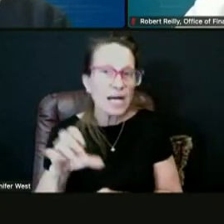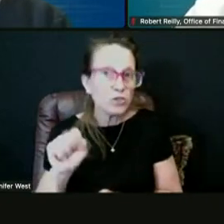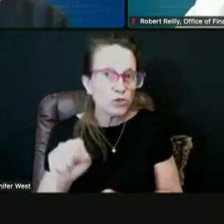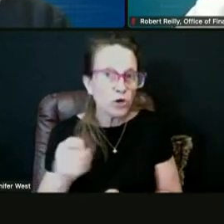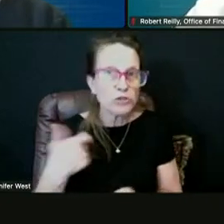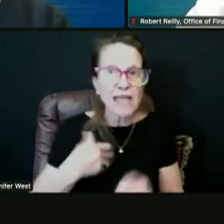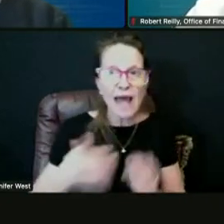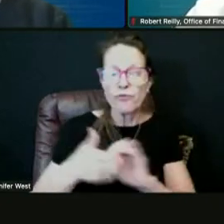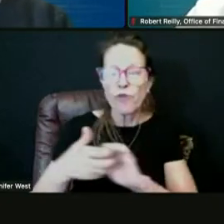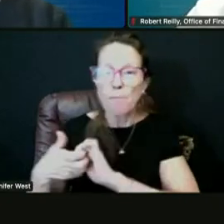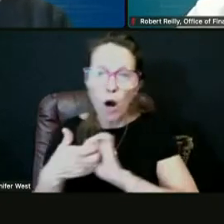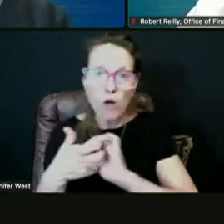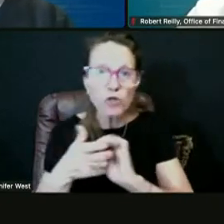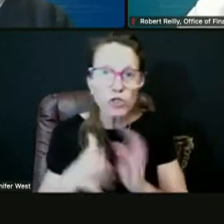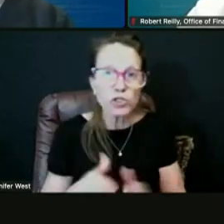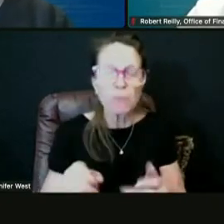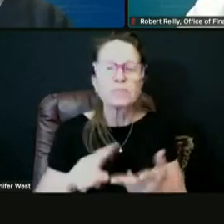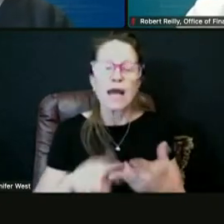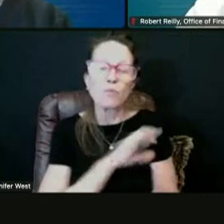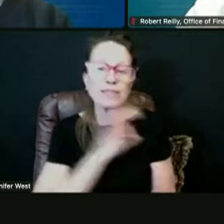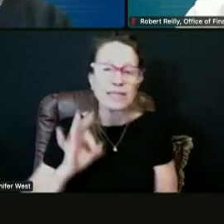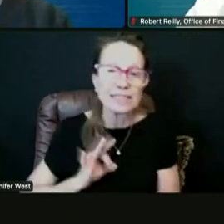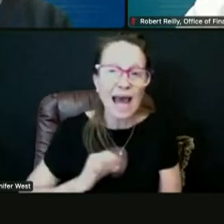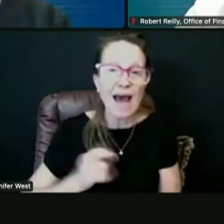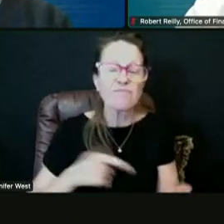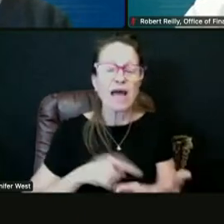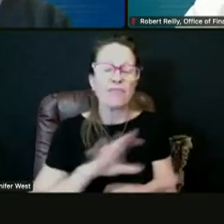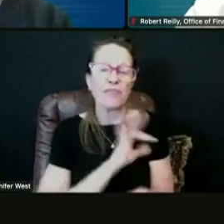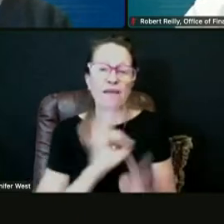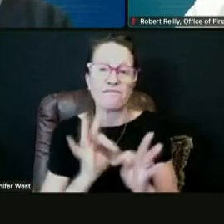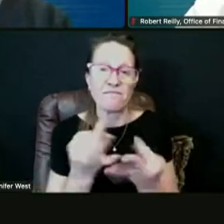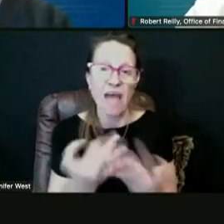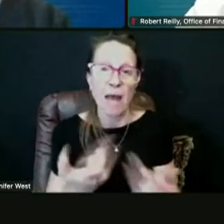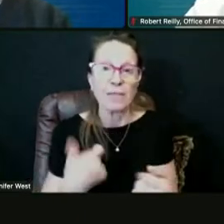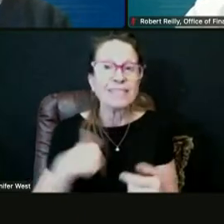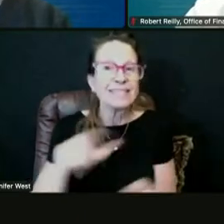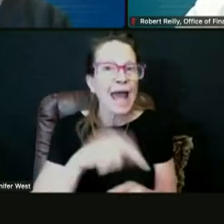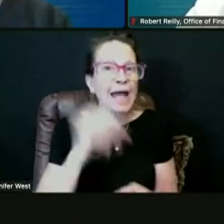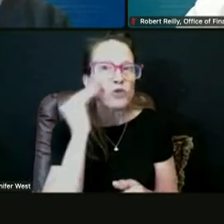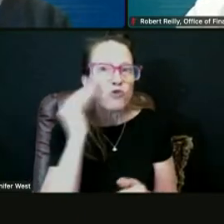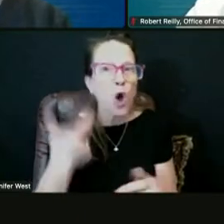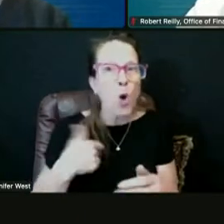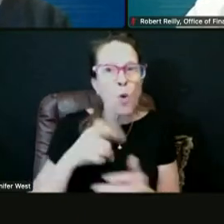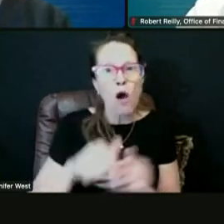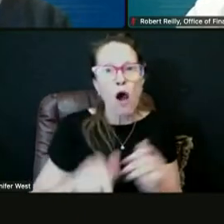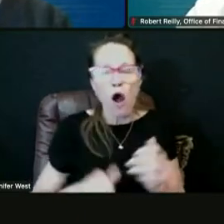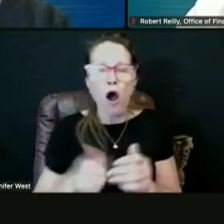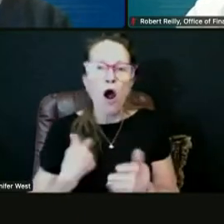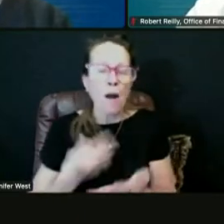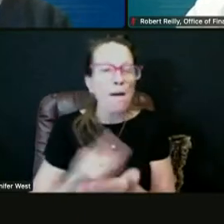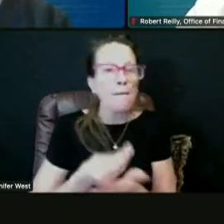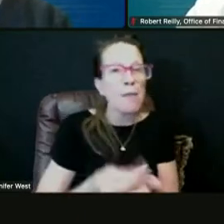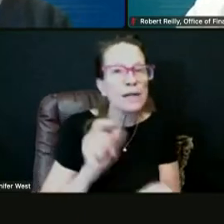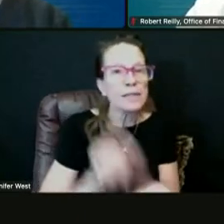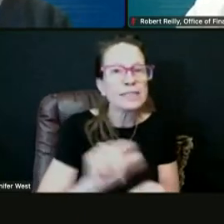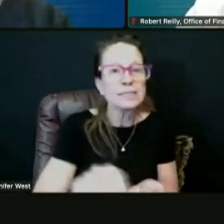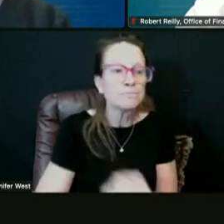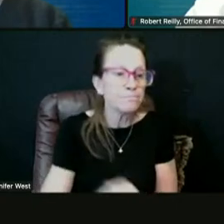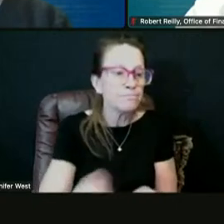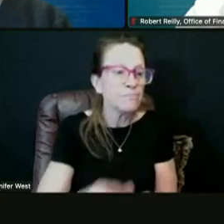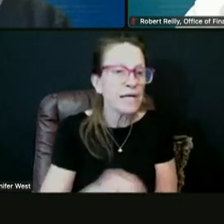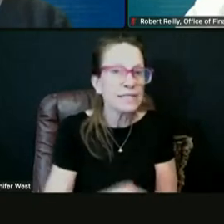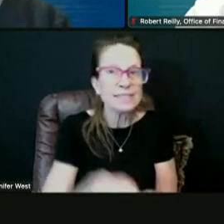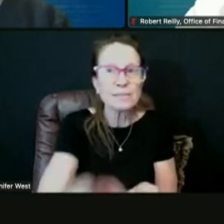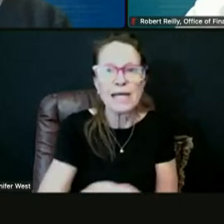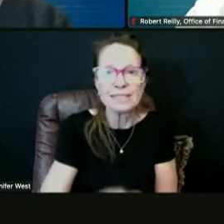importantly, with our staff and our families who, you know what these investments are. But at the end of the day, you want to know, well, what's happening as a result of